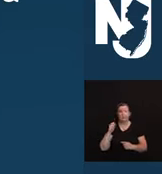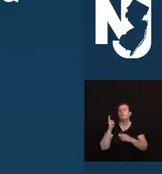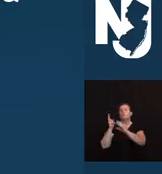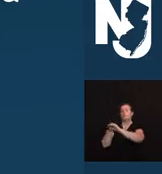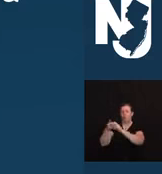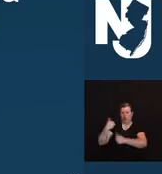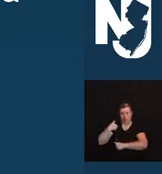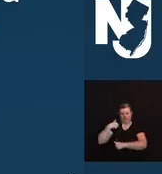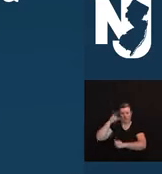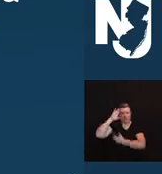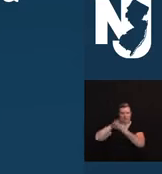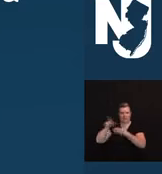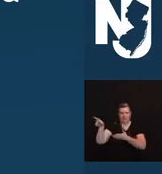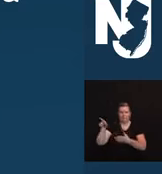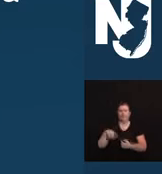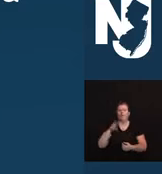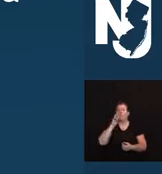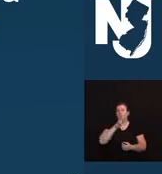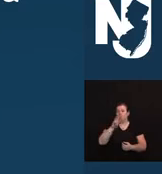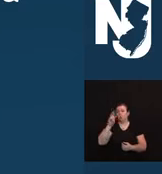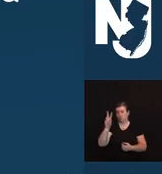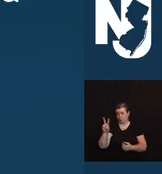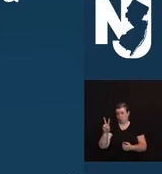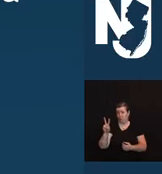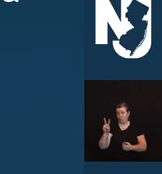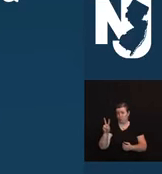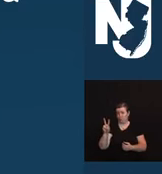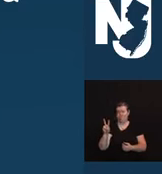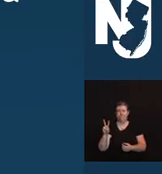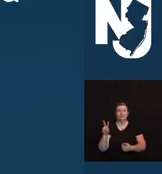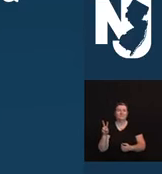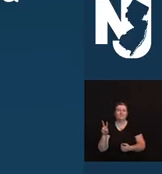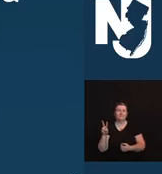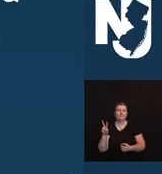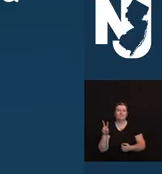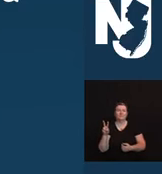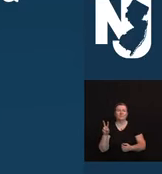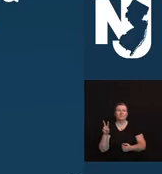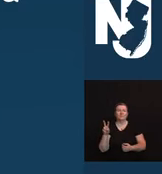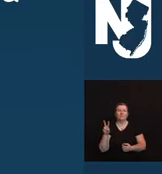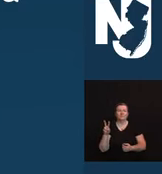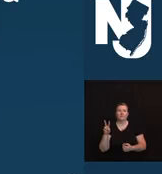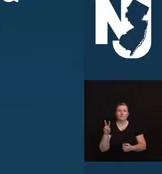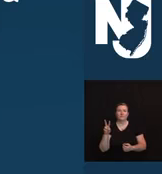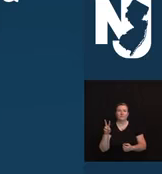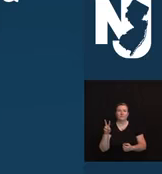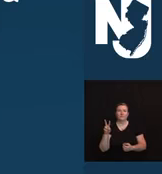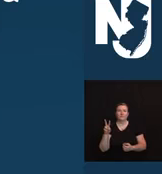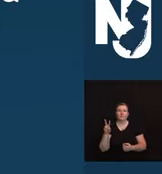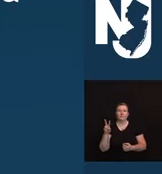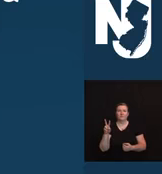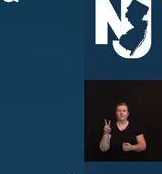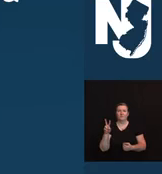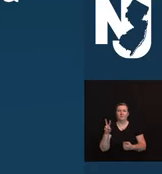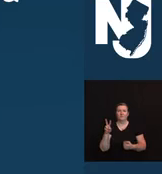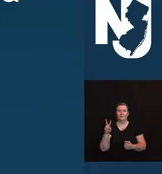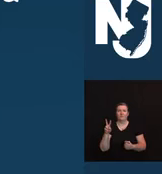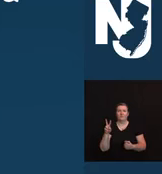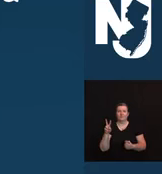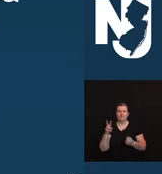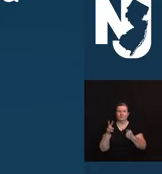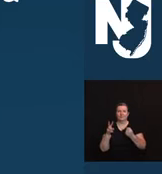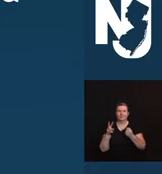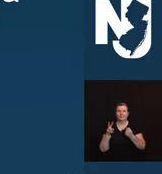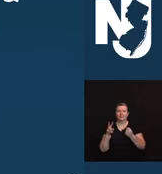II. Being stationed there left a lifelong impression, and he sponsored Filipino children through